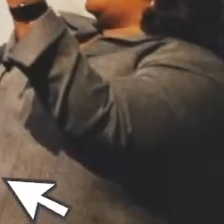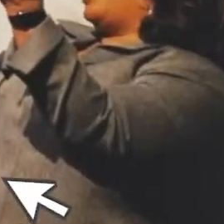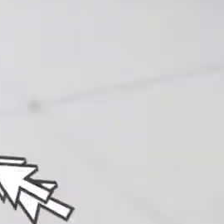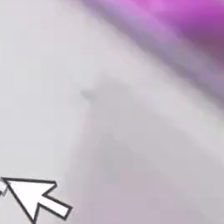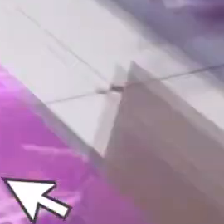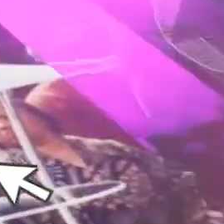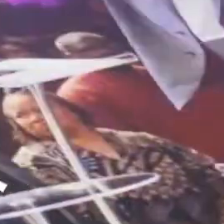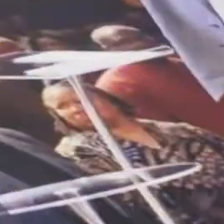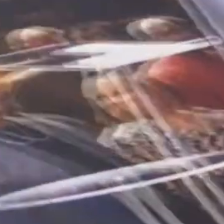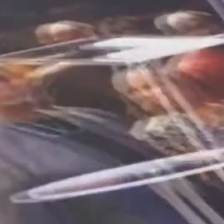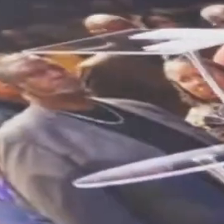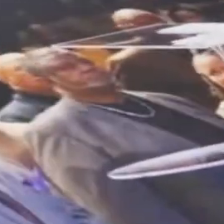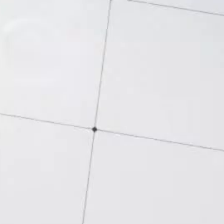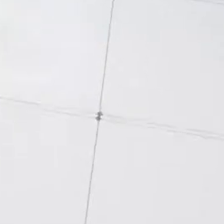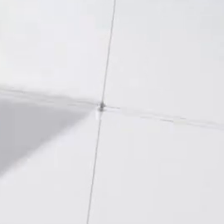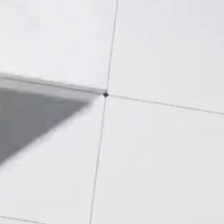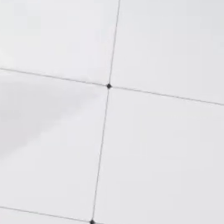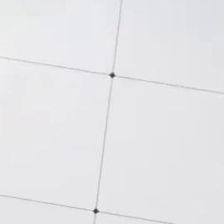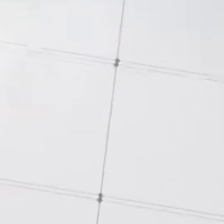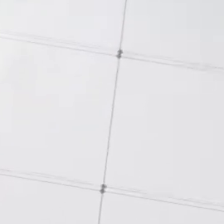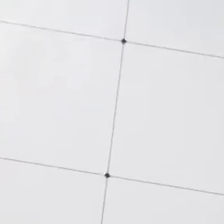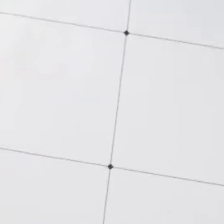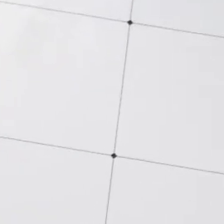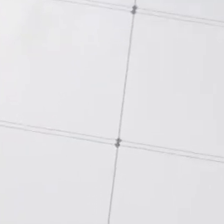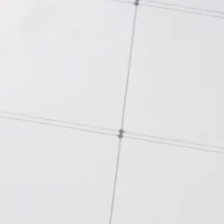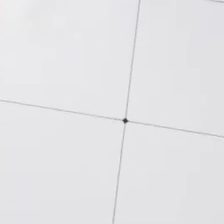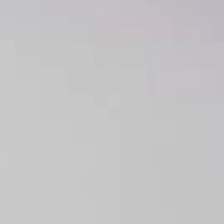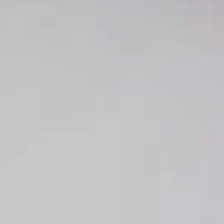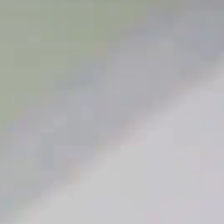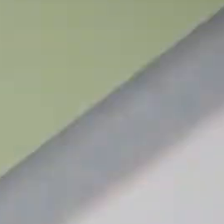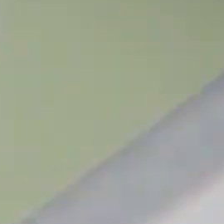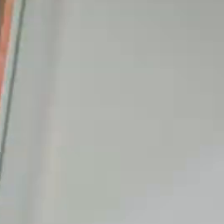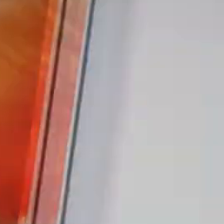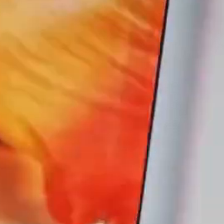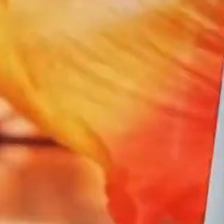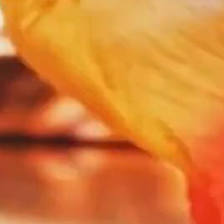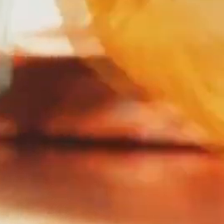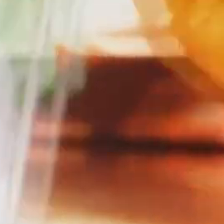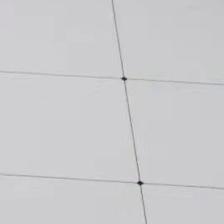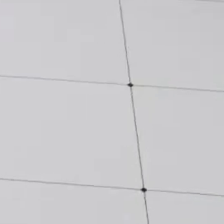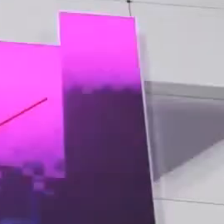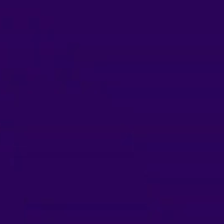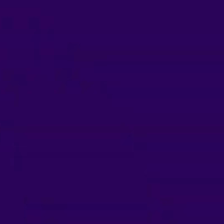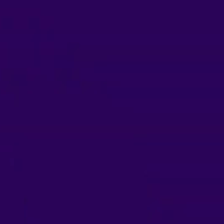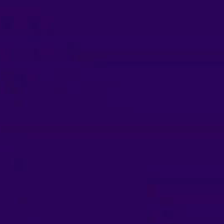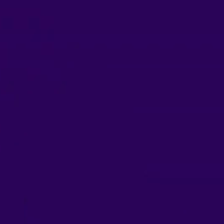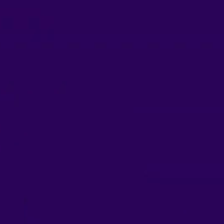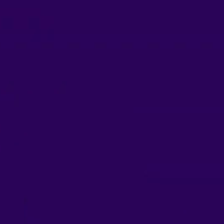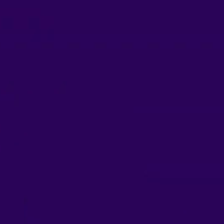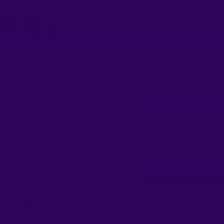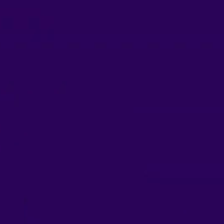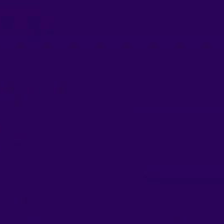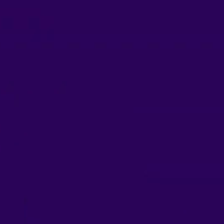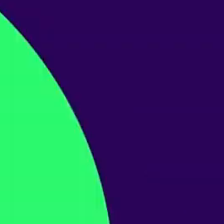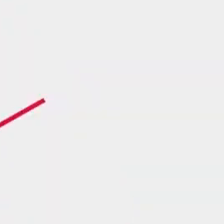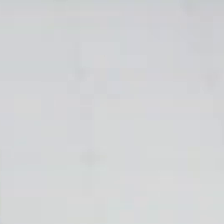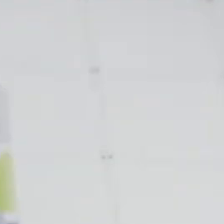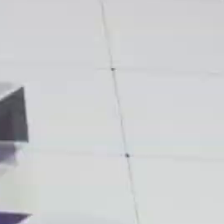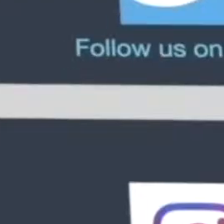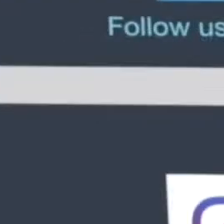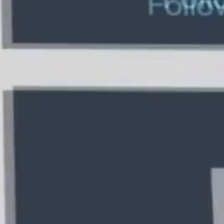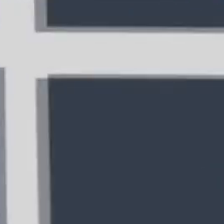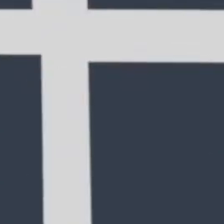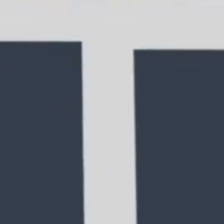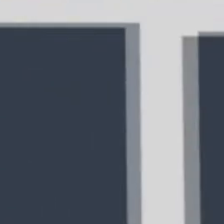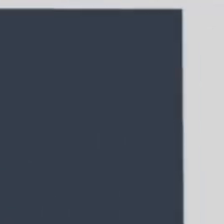to stay connected by visiting our website at sbcgrowth.church, connecting to Rel, or following us on our social